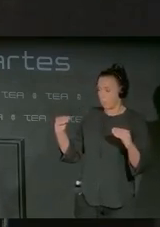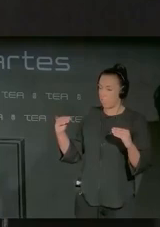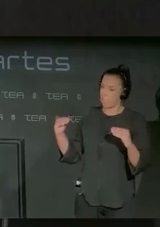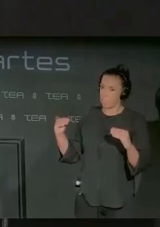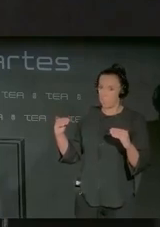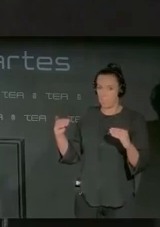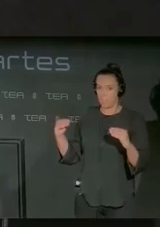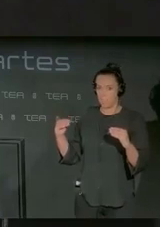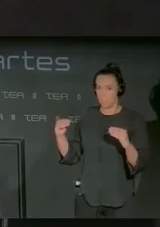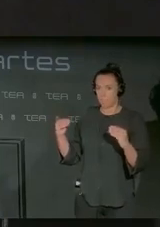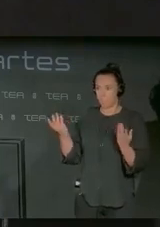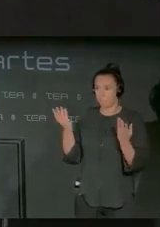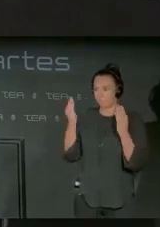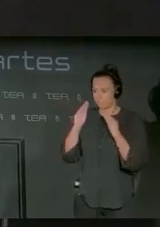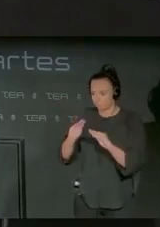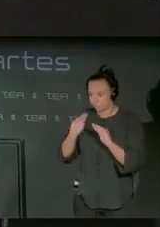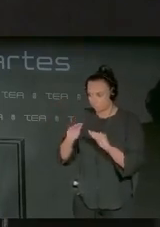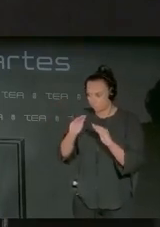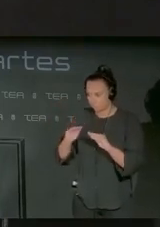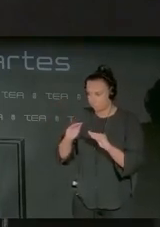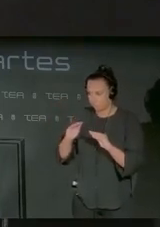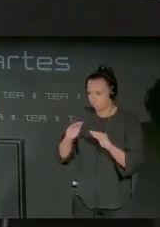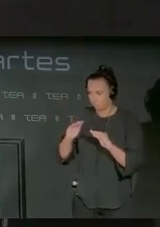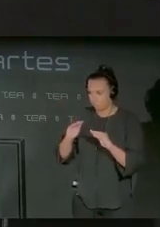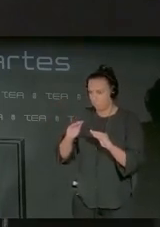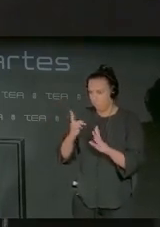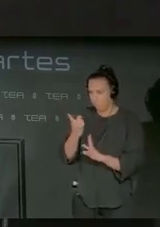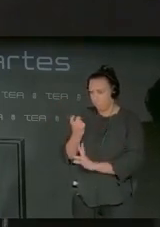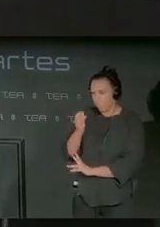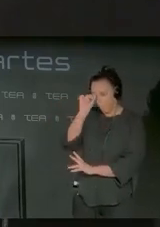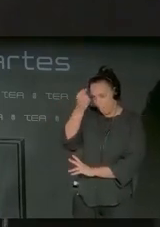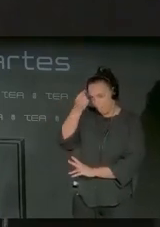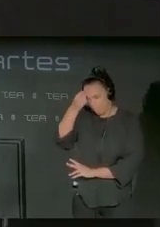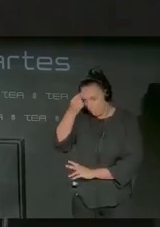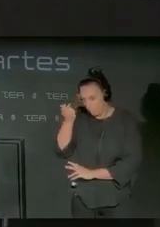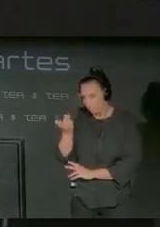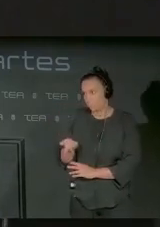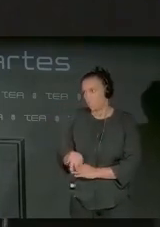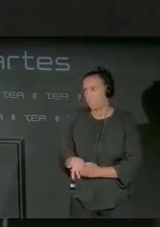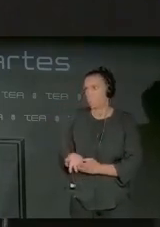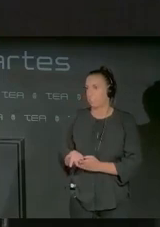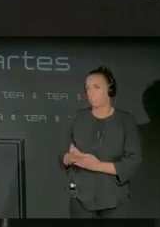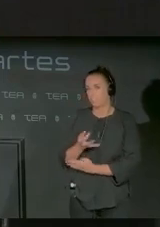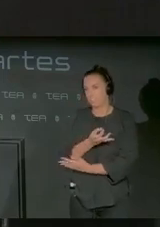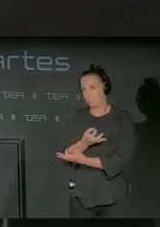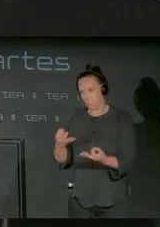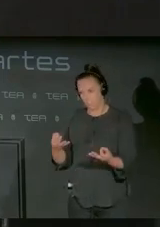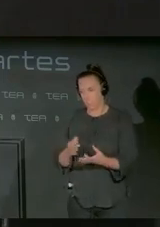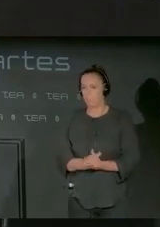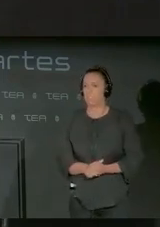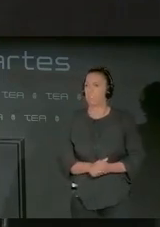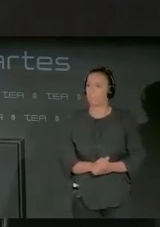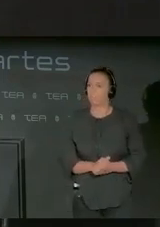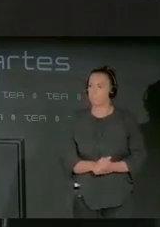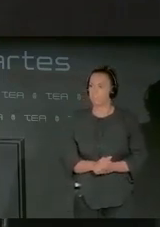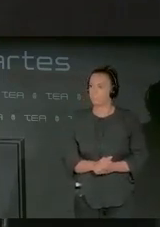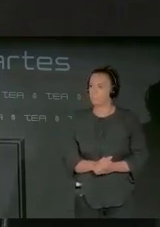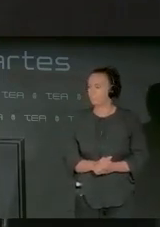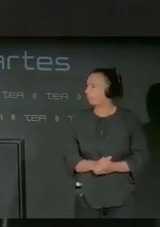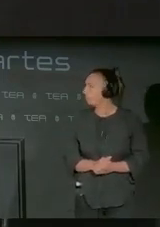it was definitely the quality of the provision rather than the quantity of either the provision or the jobs that were